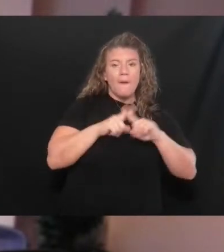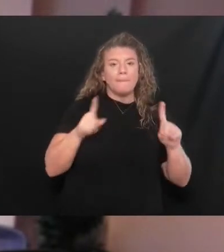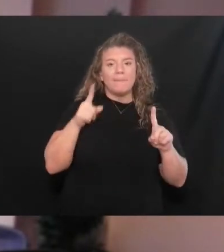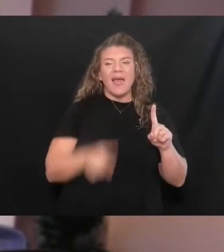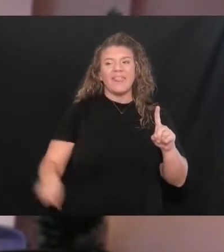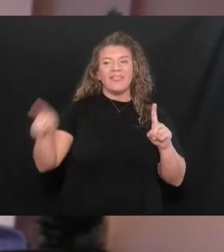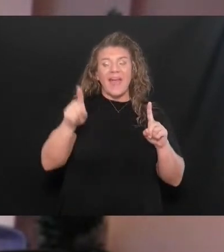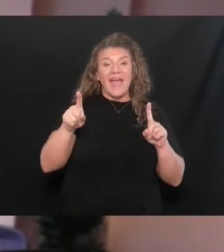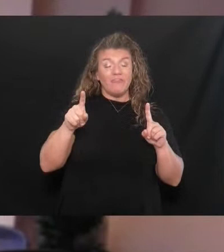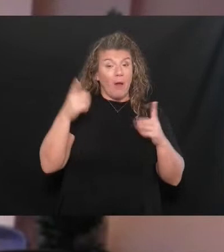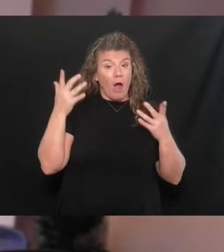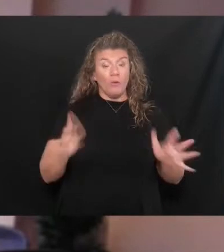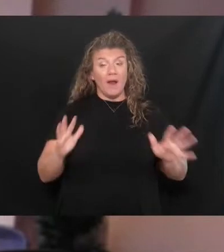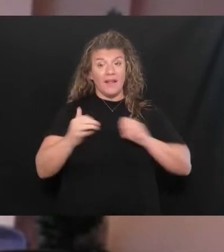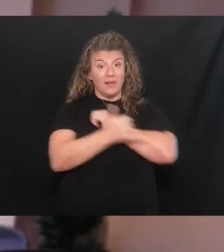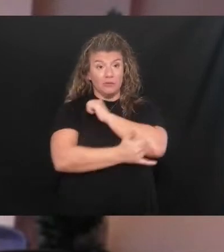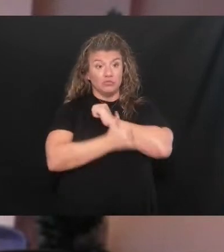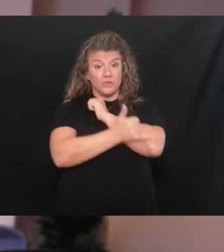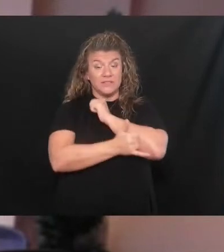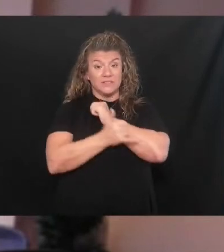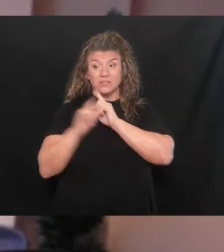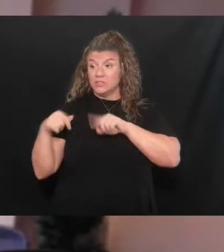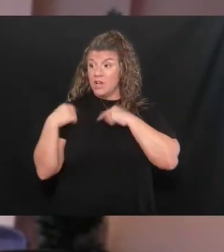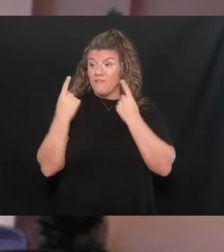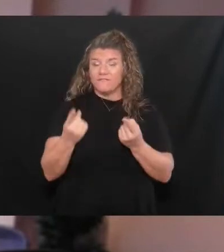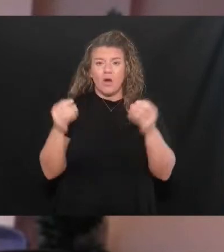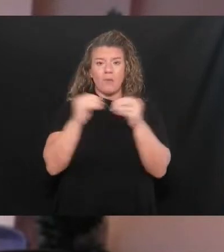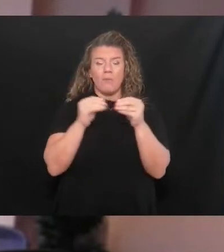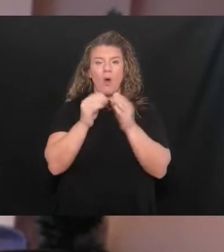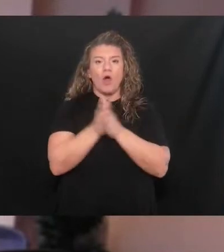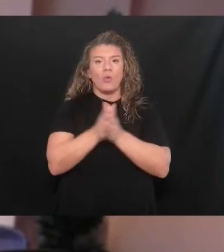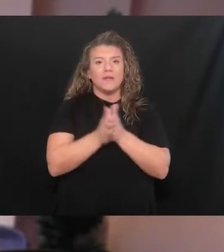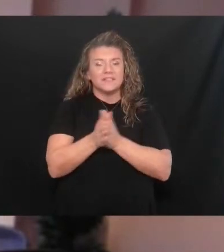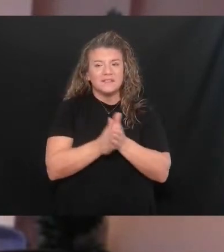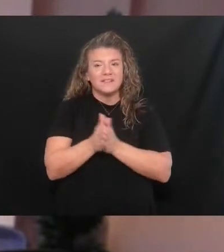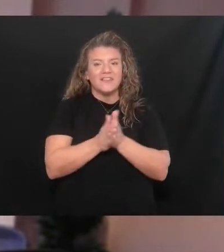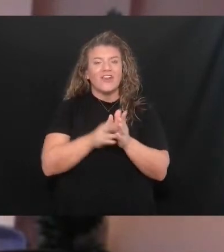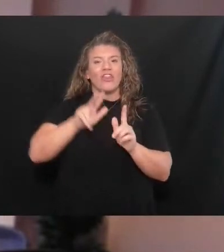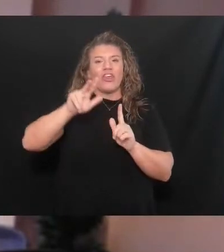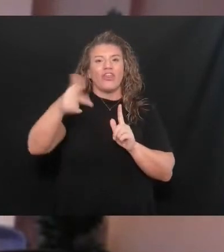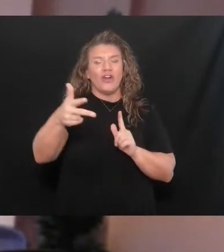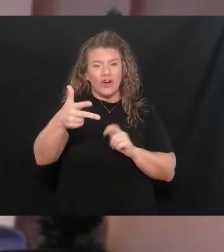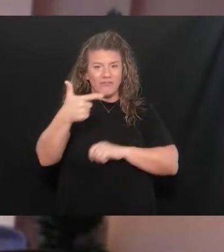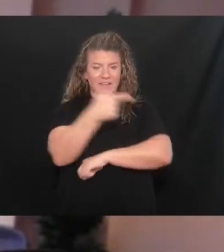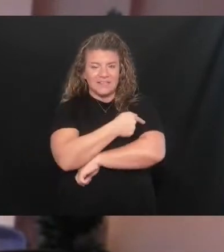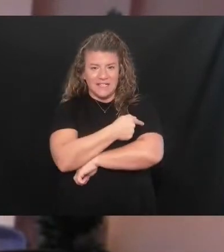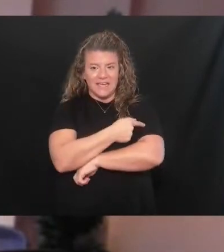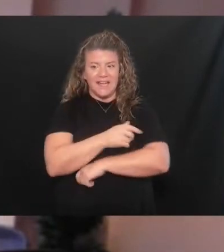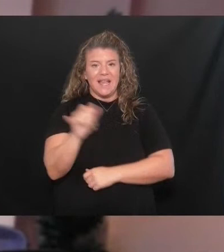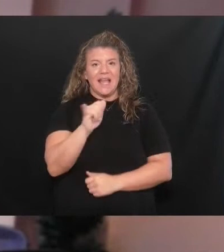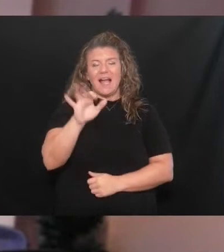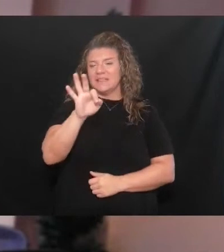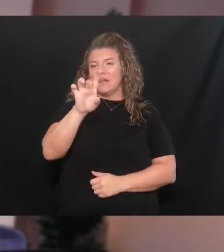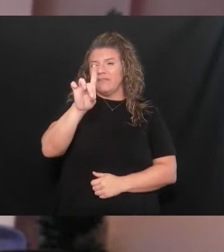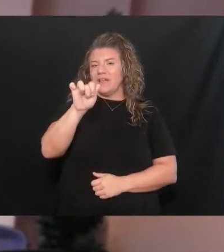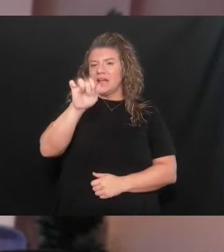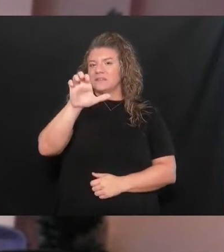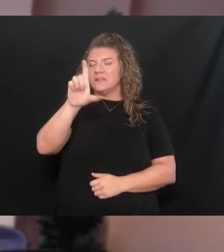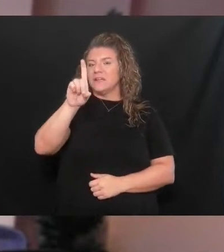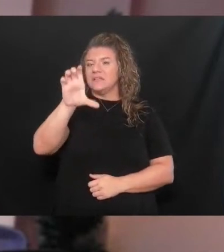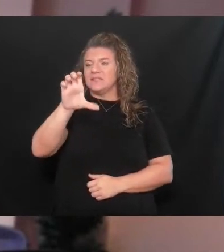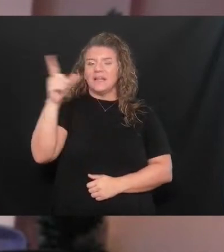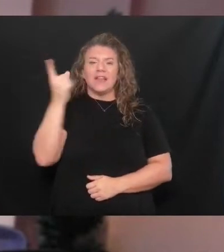been the country that has been the most aggressive about following with third vaccines as the FDA and CDC